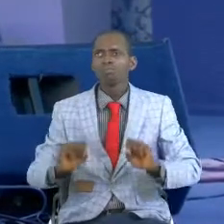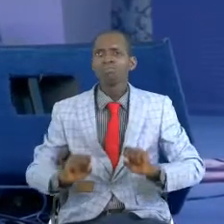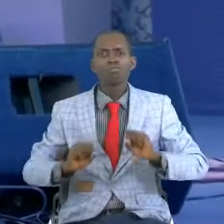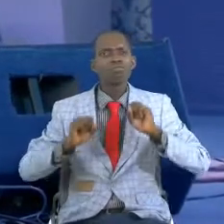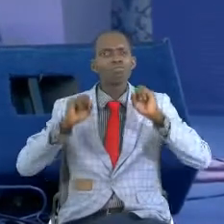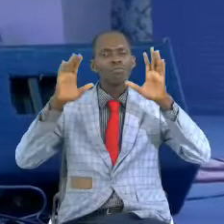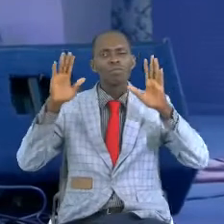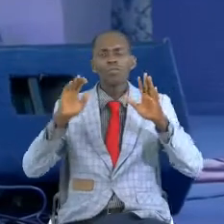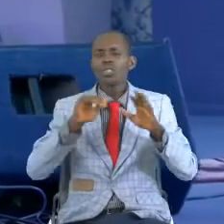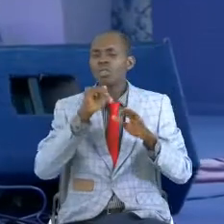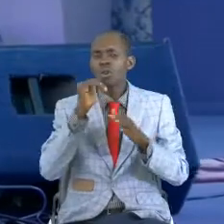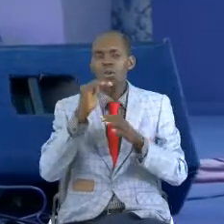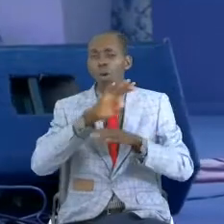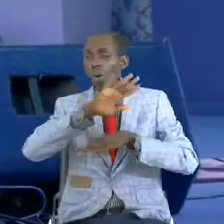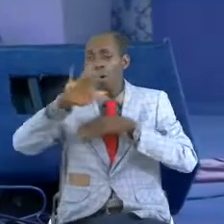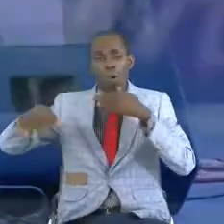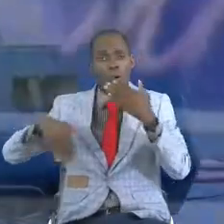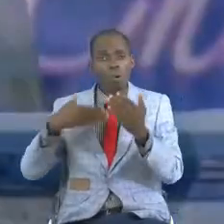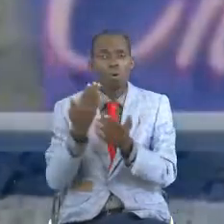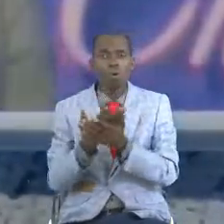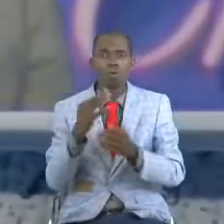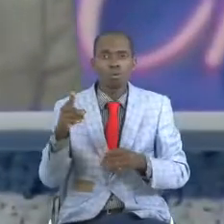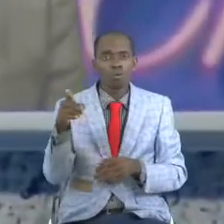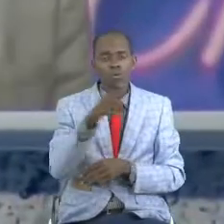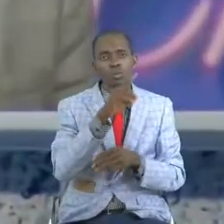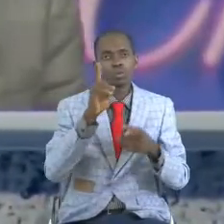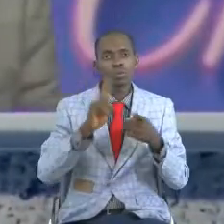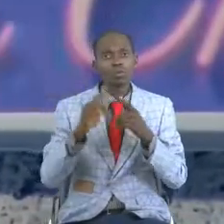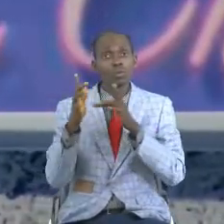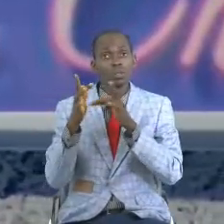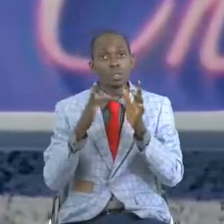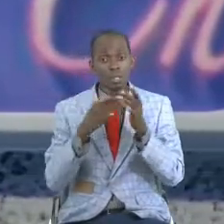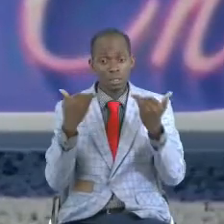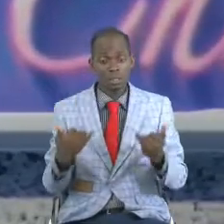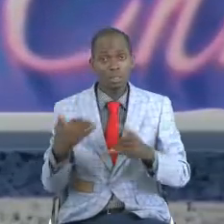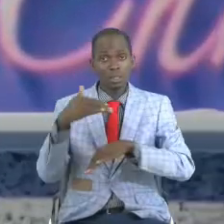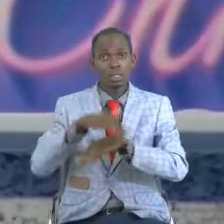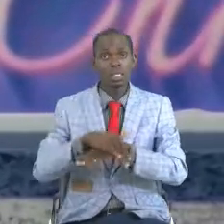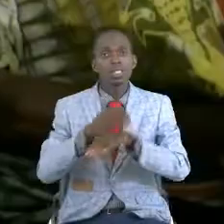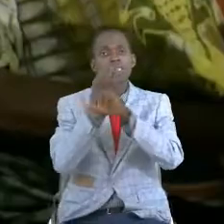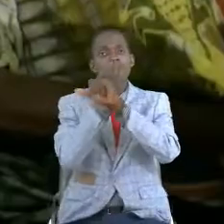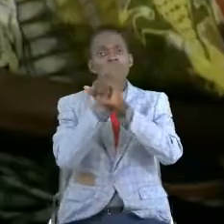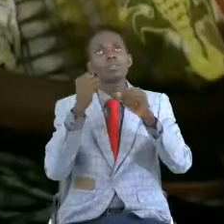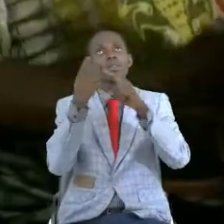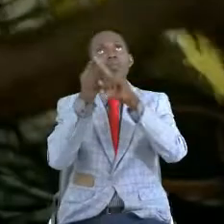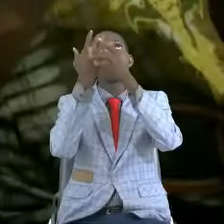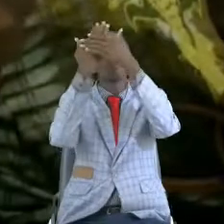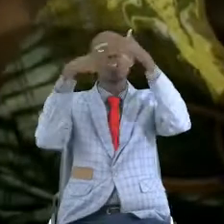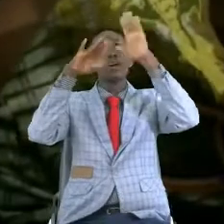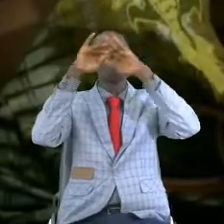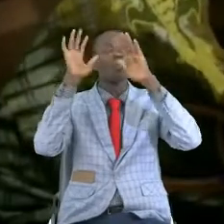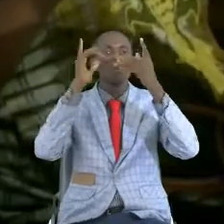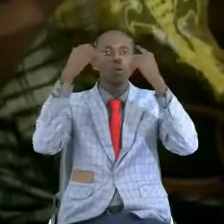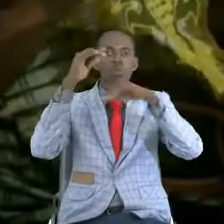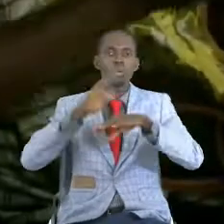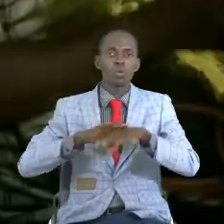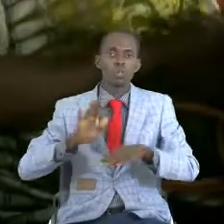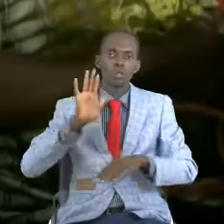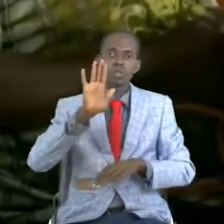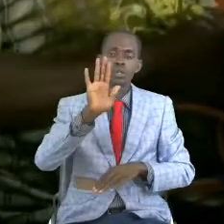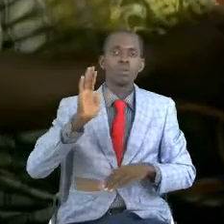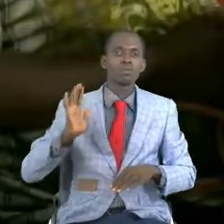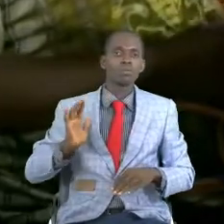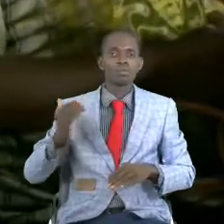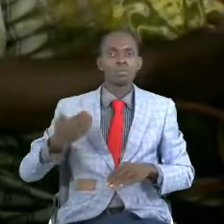unreservedly unto Jesus tonight, salvation from heaven will come in your soul. And then